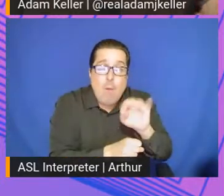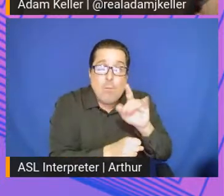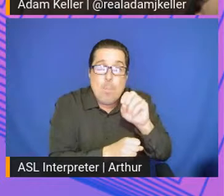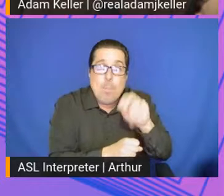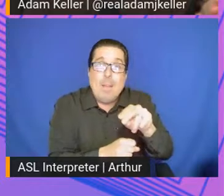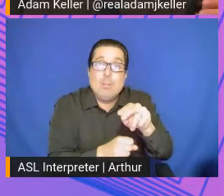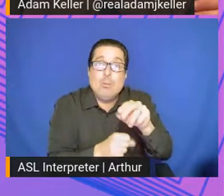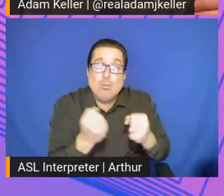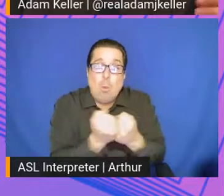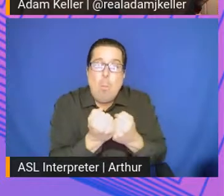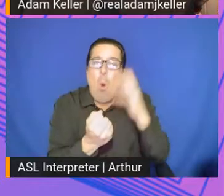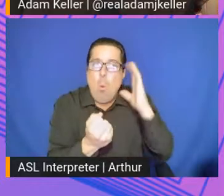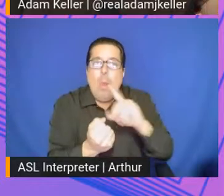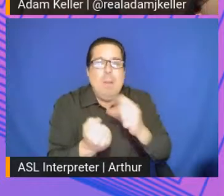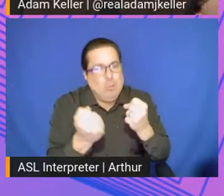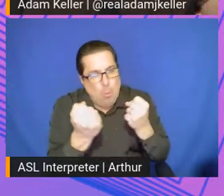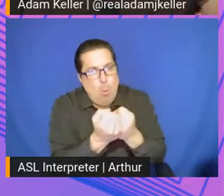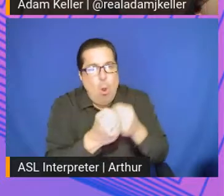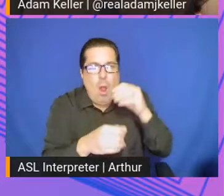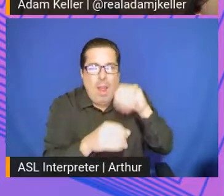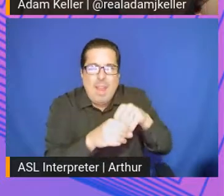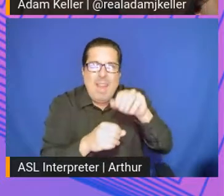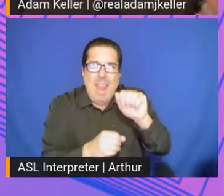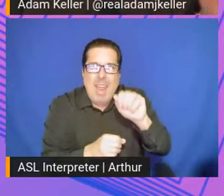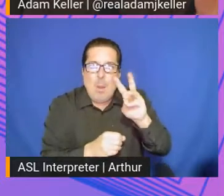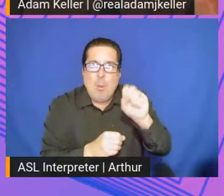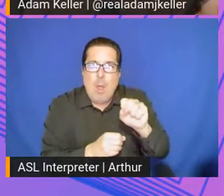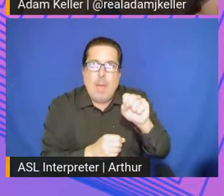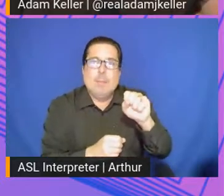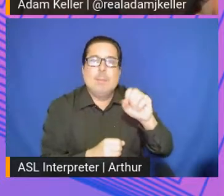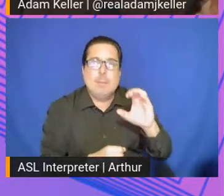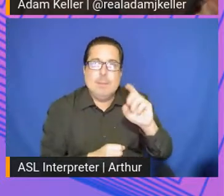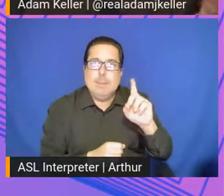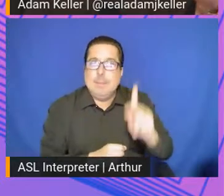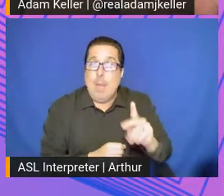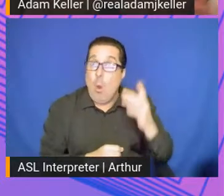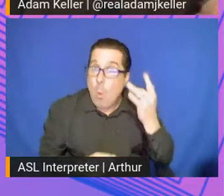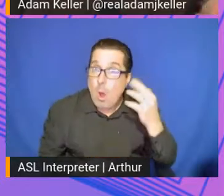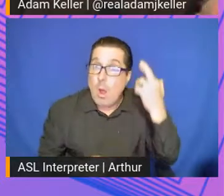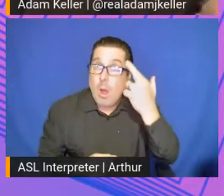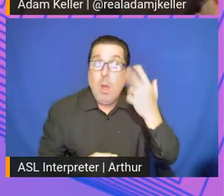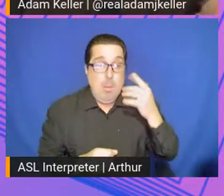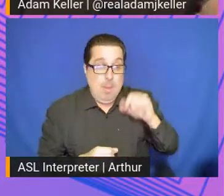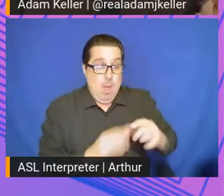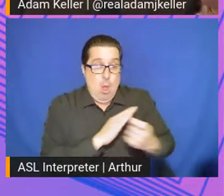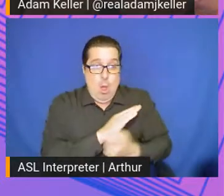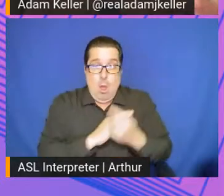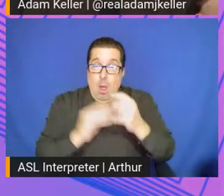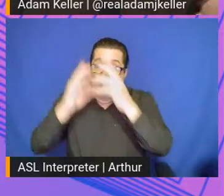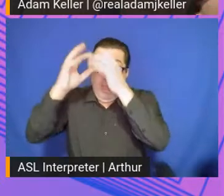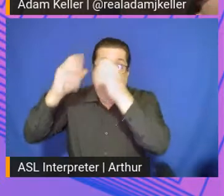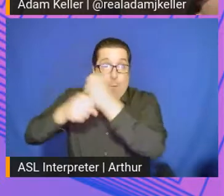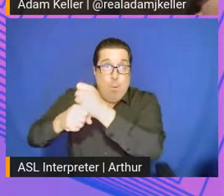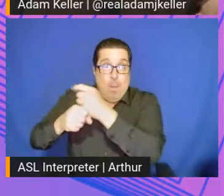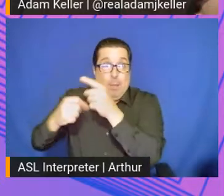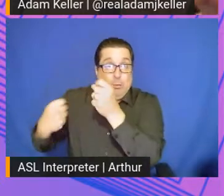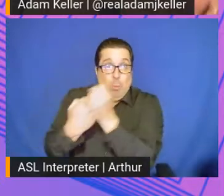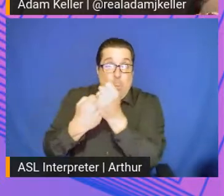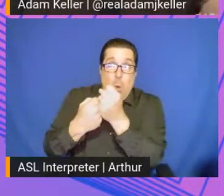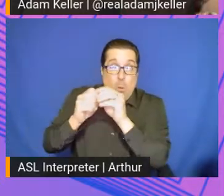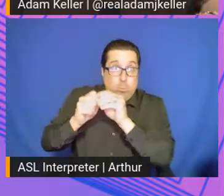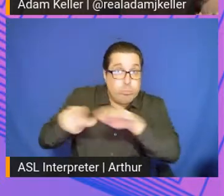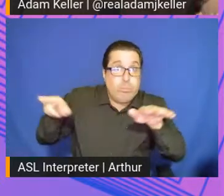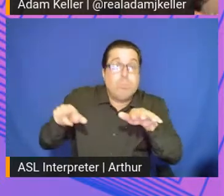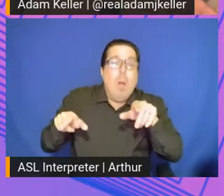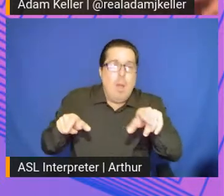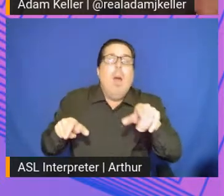will be supported in the AWS CDK, because automatically when CloudFormation support comes out, the CDK will have that